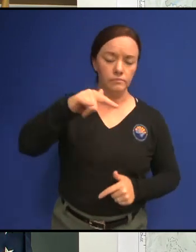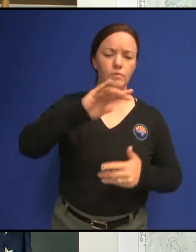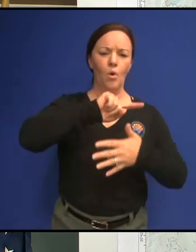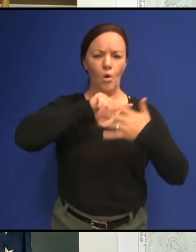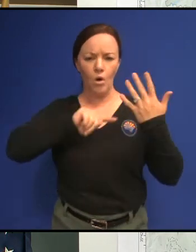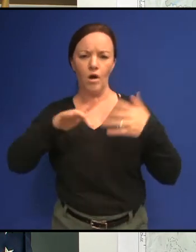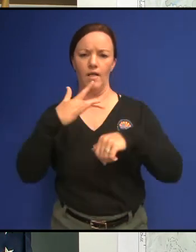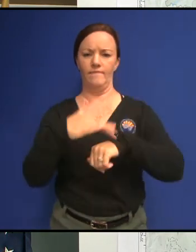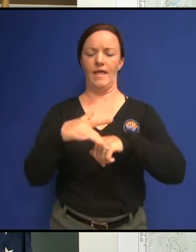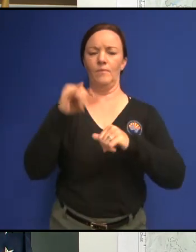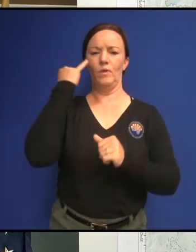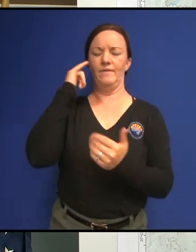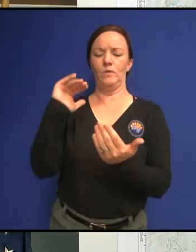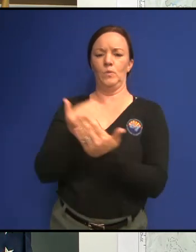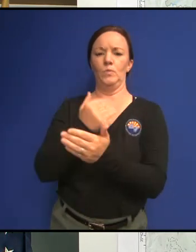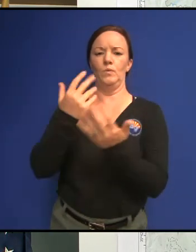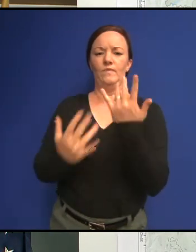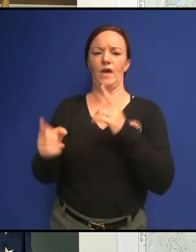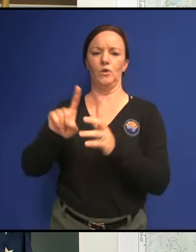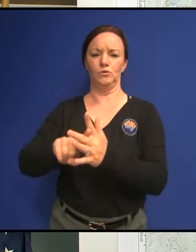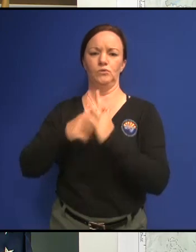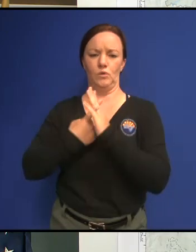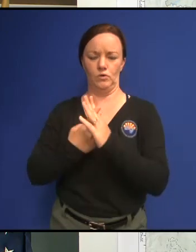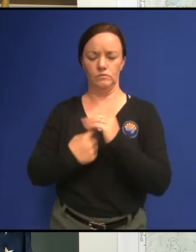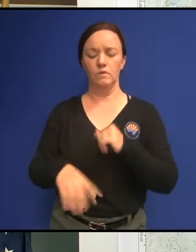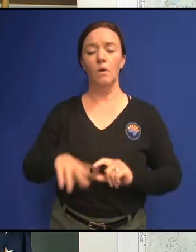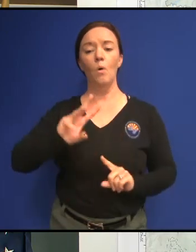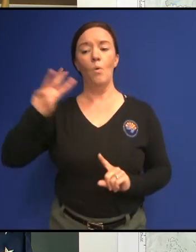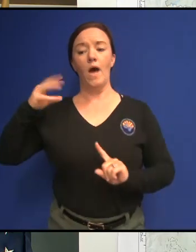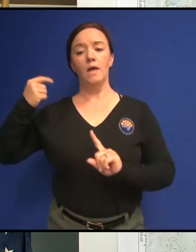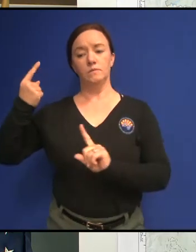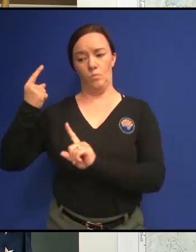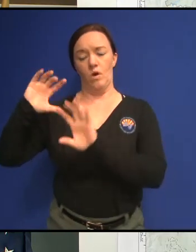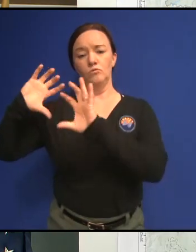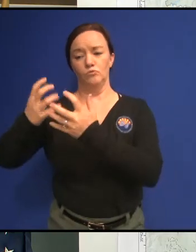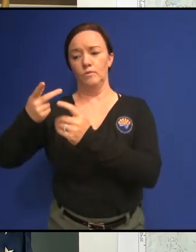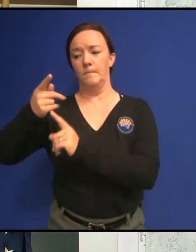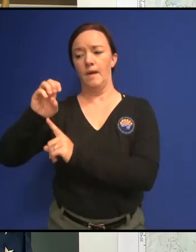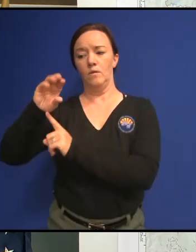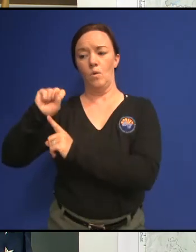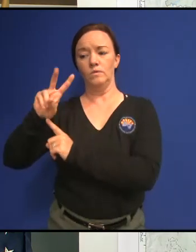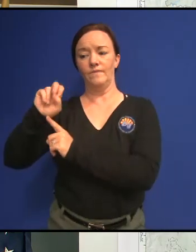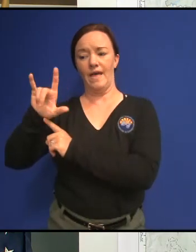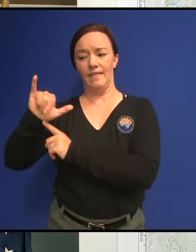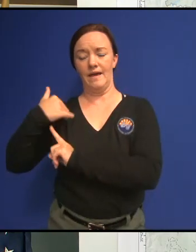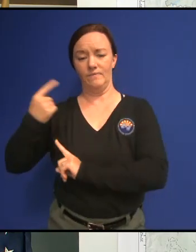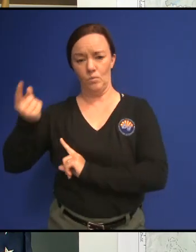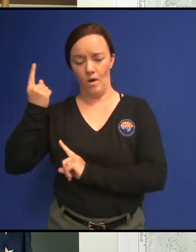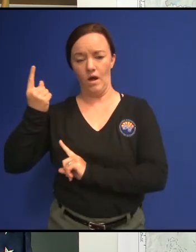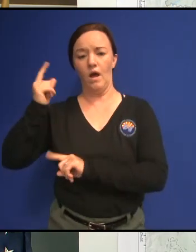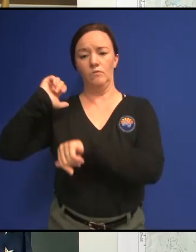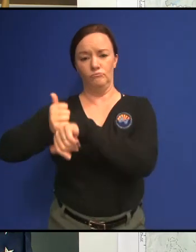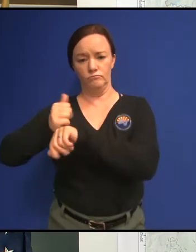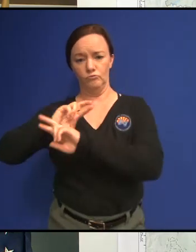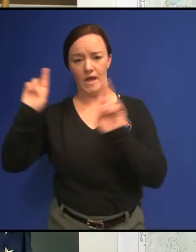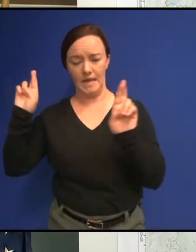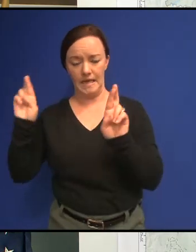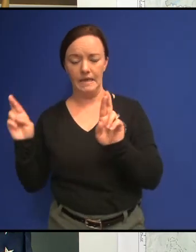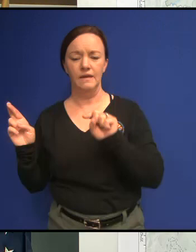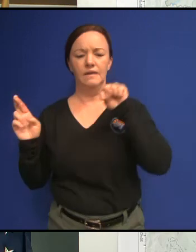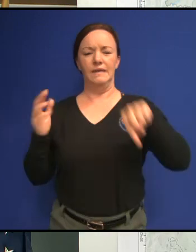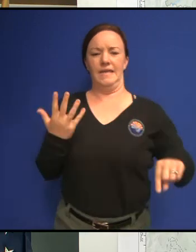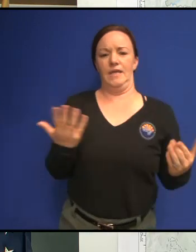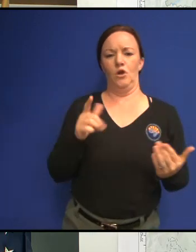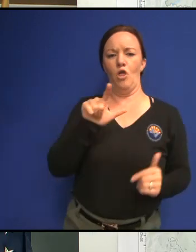So we have a group on the west side in the Pecos Valley area, and another group that's over here in the Las Vegas area, so